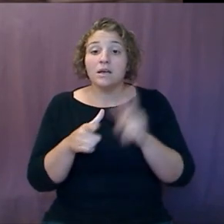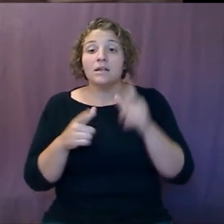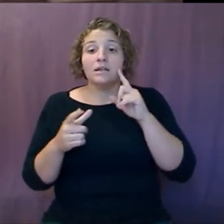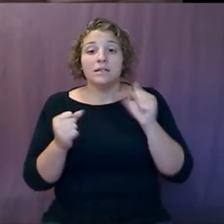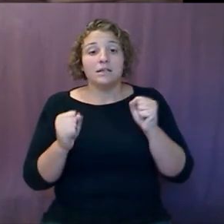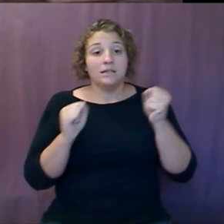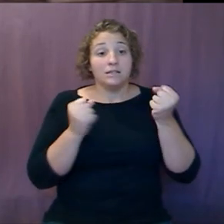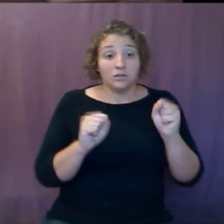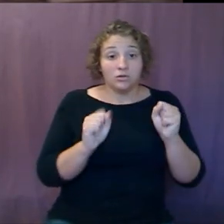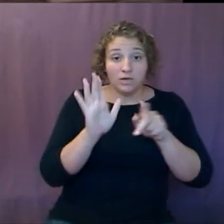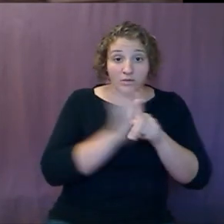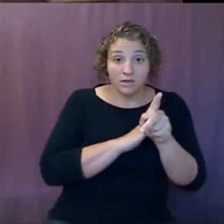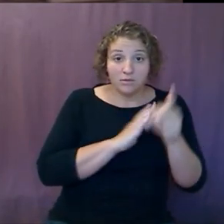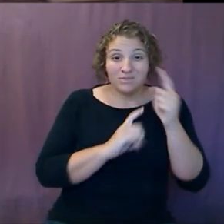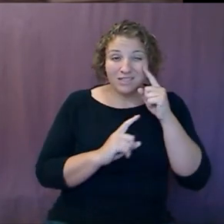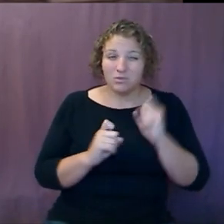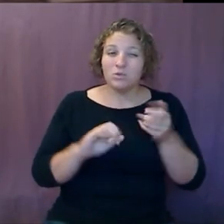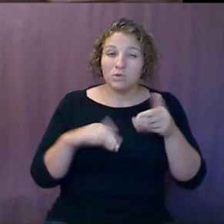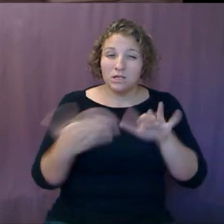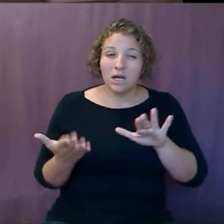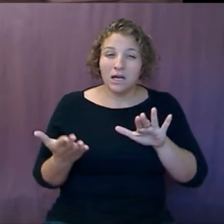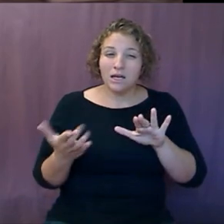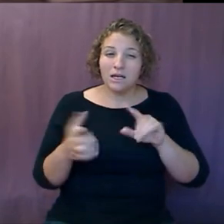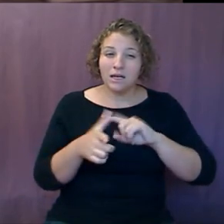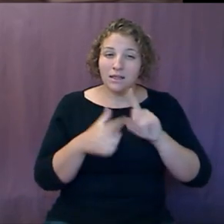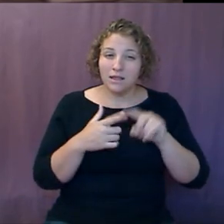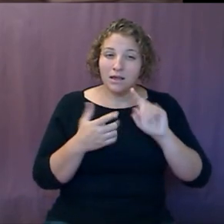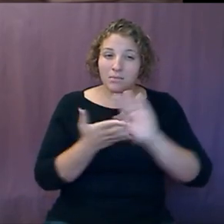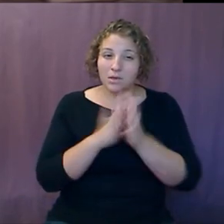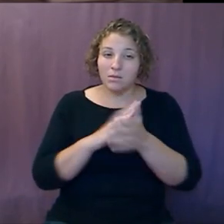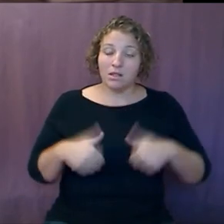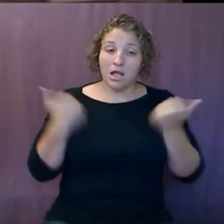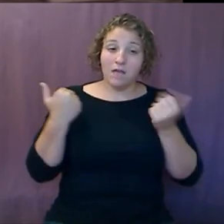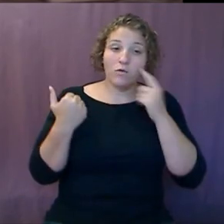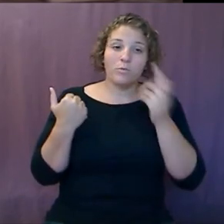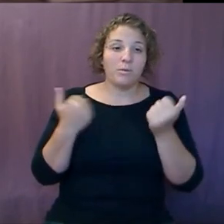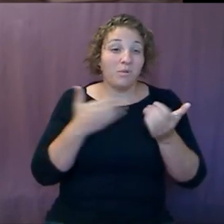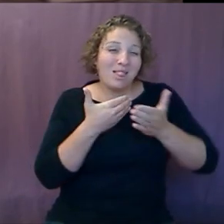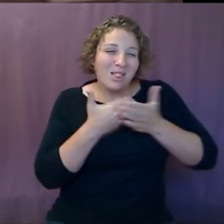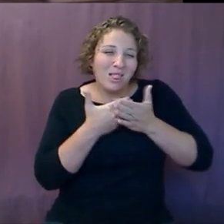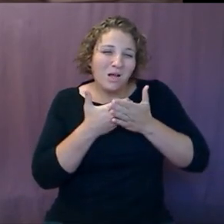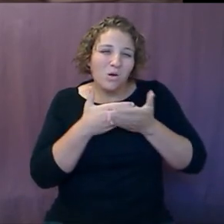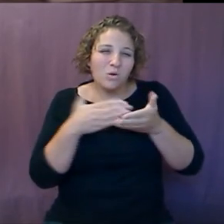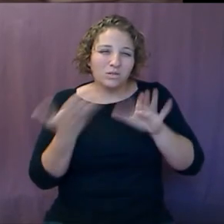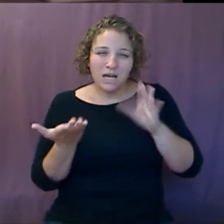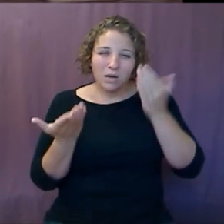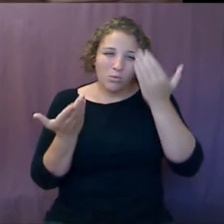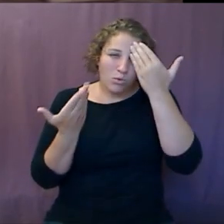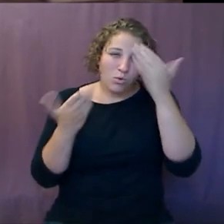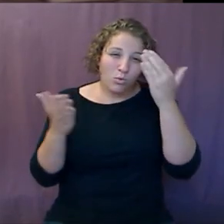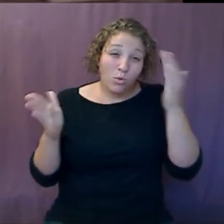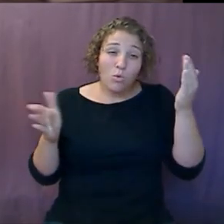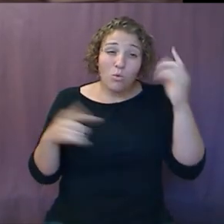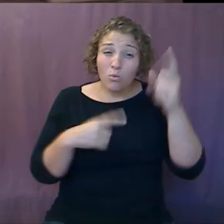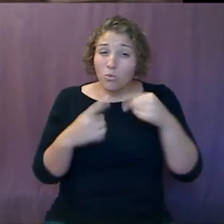and is revived other feel he is only mostly dead and has a close scrape with death when will we know for sure